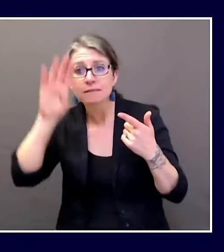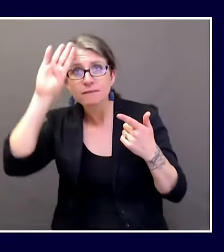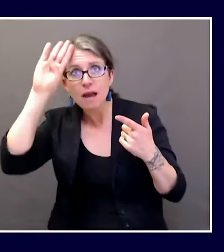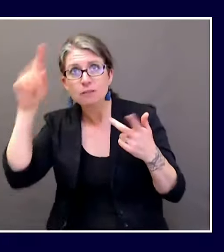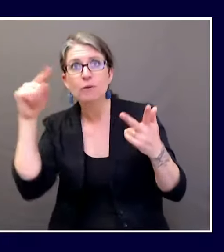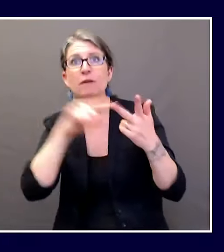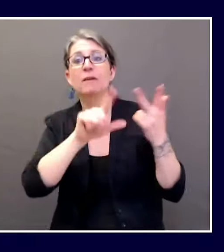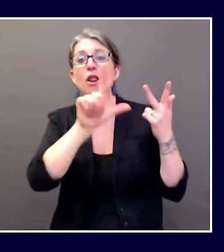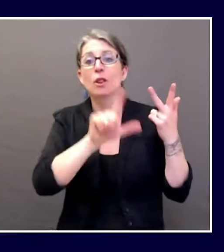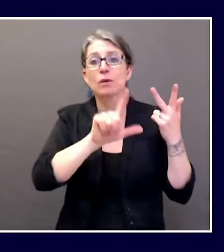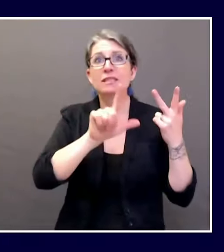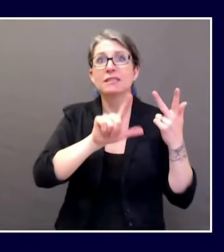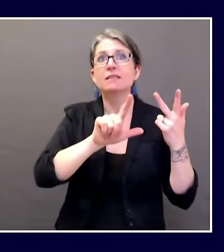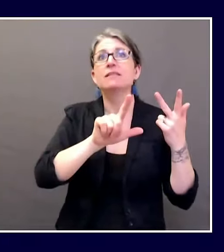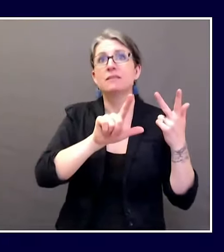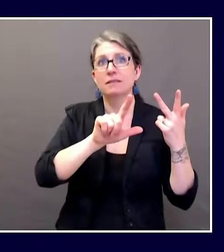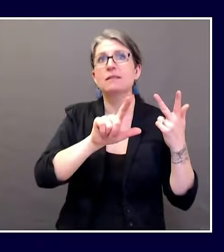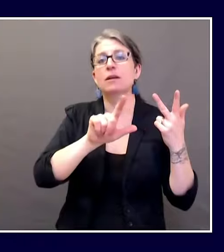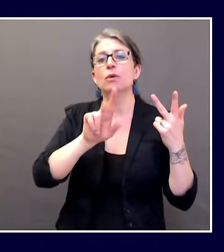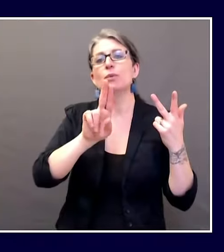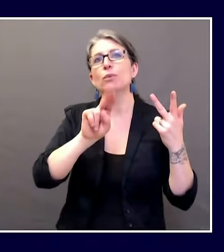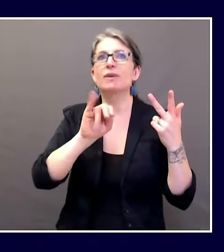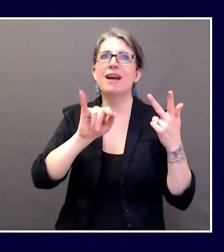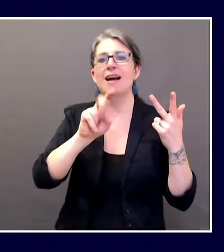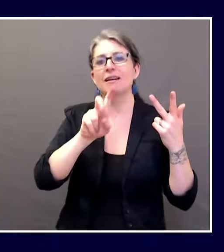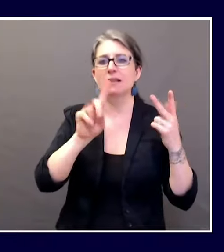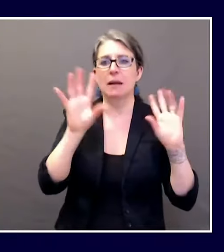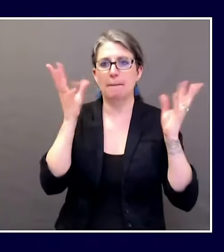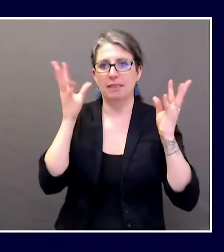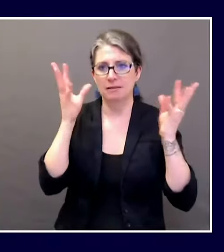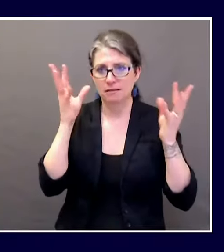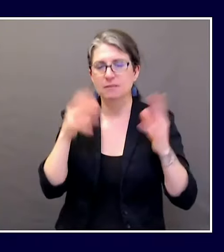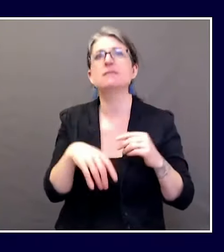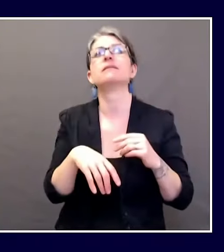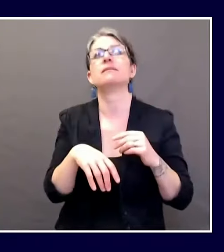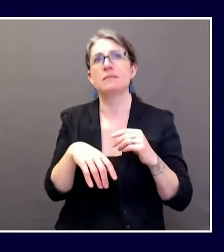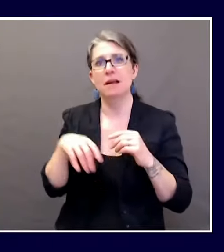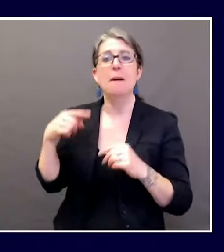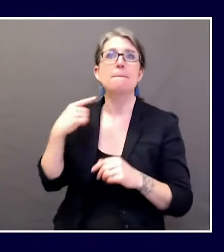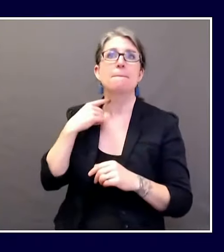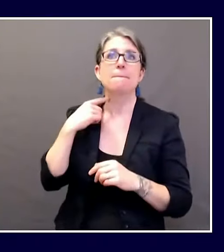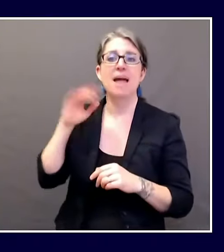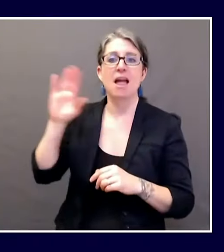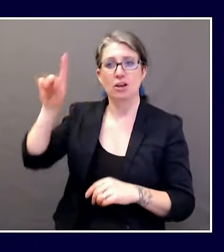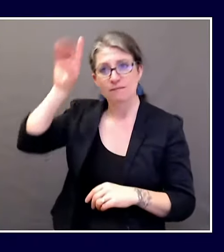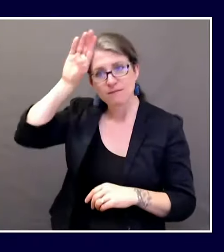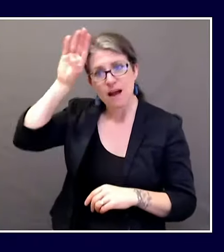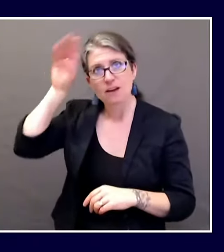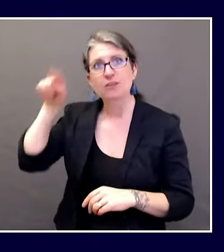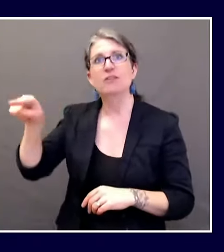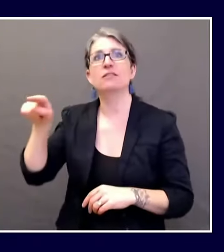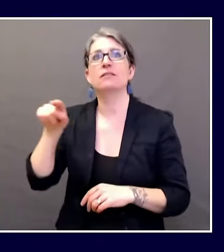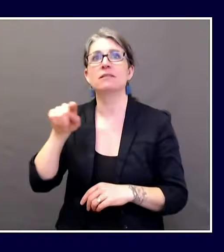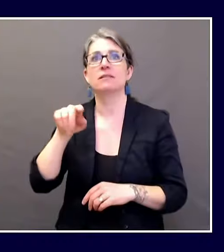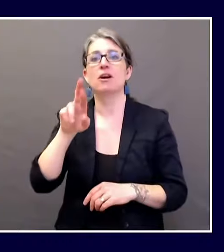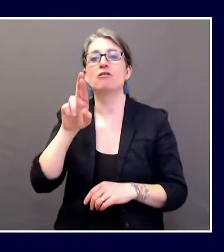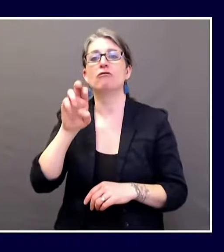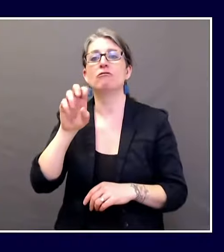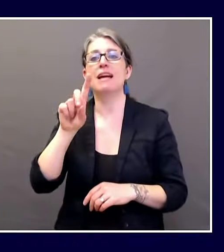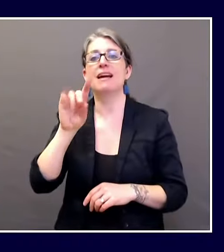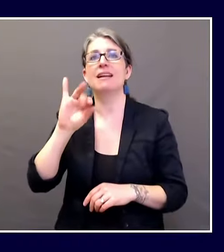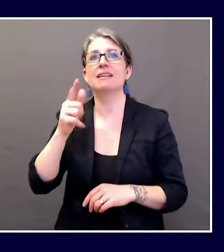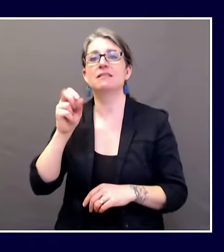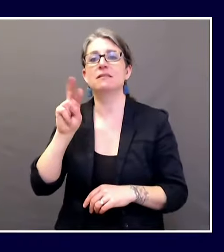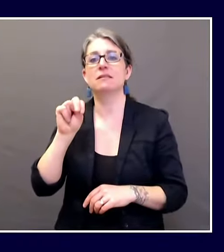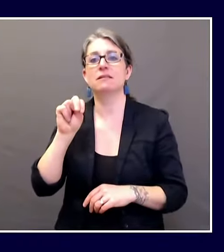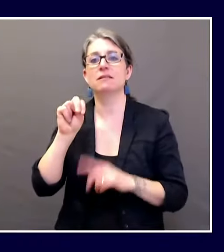the City of Bangor's fire department, so on and so forth, Reddington Fairview EMS, just to name a few, all of whom